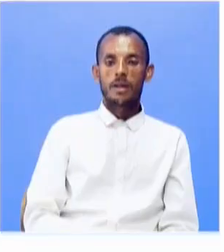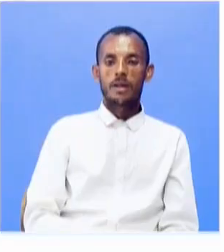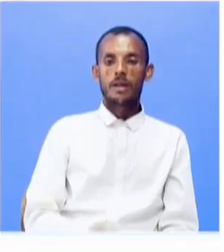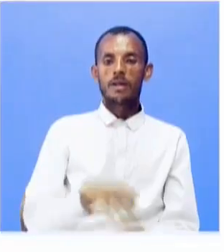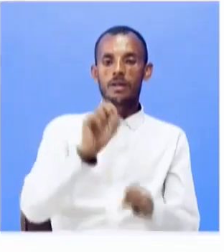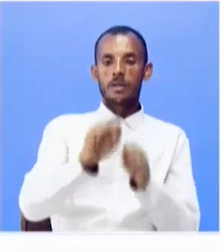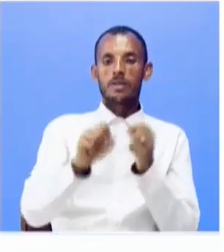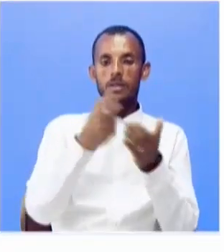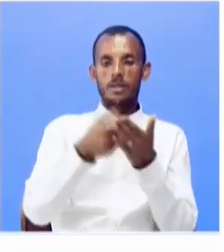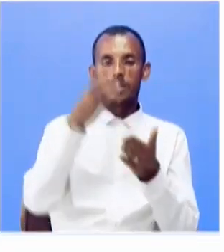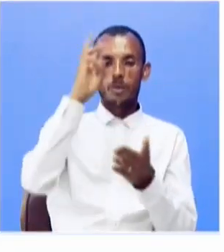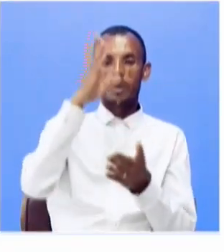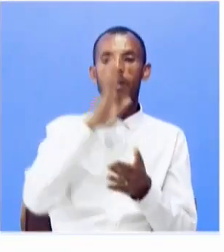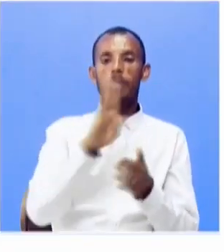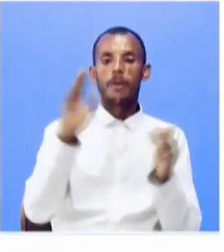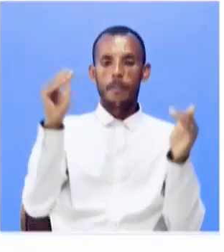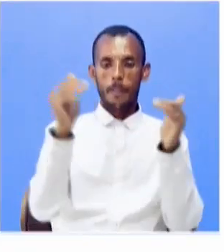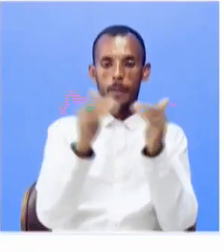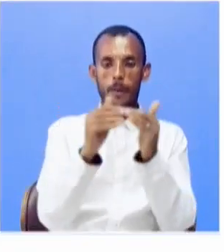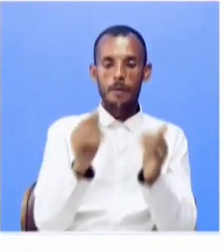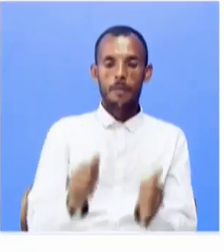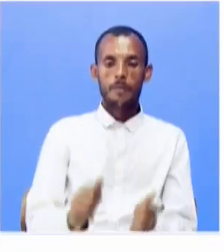So this will be equal to